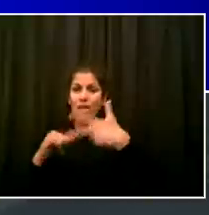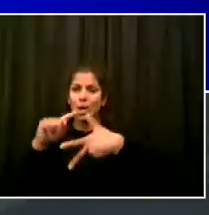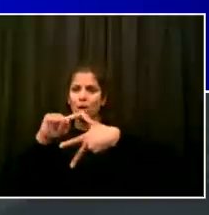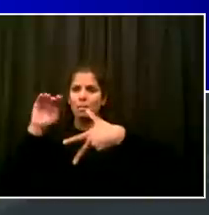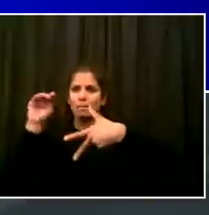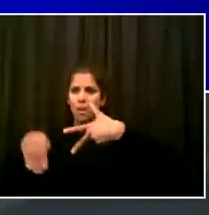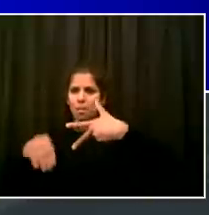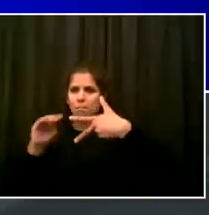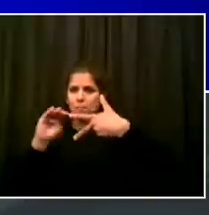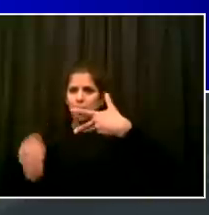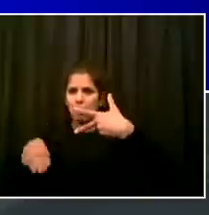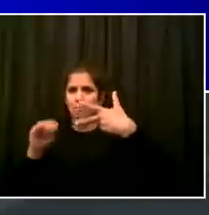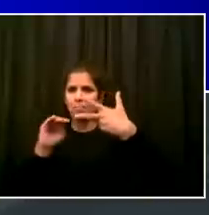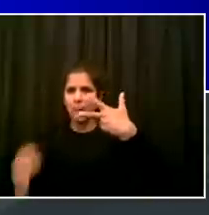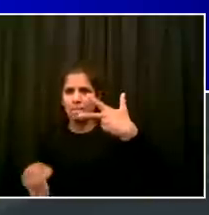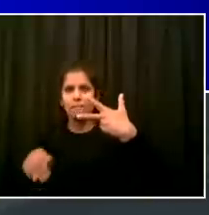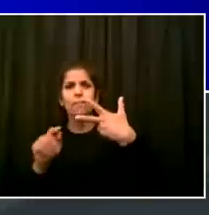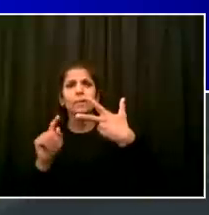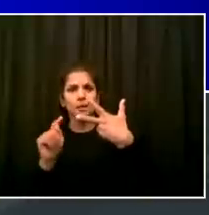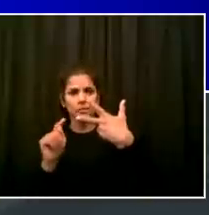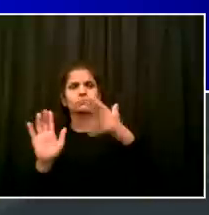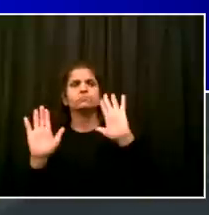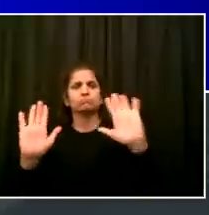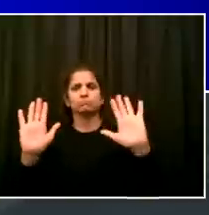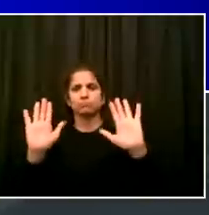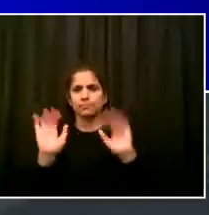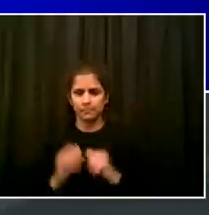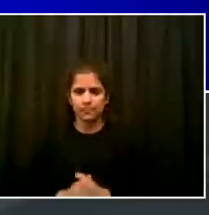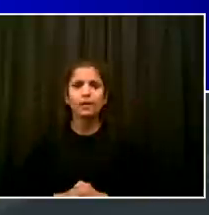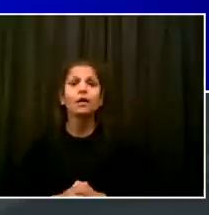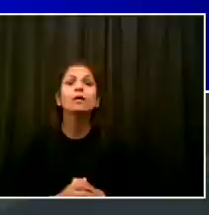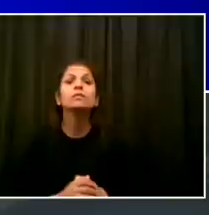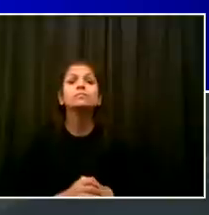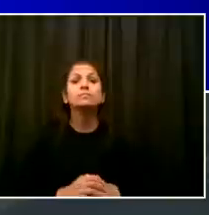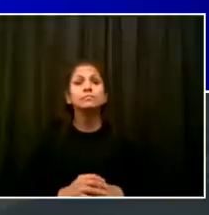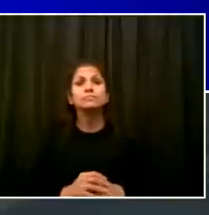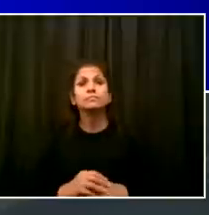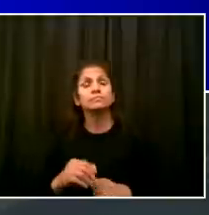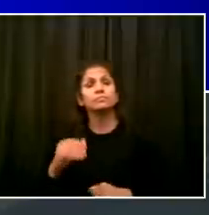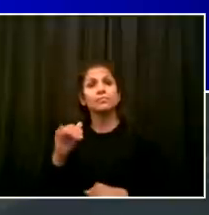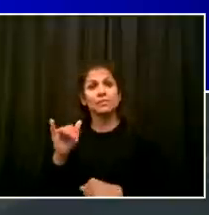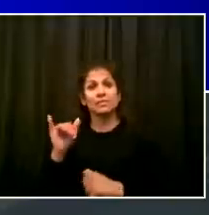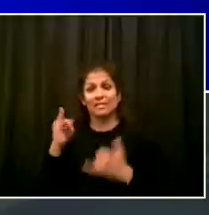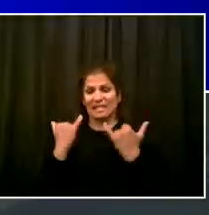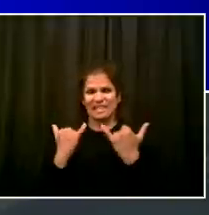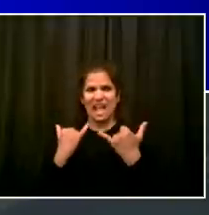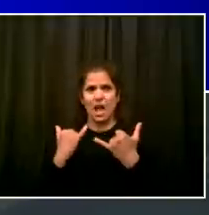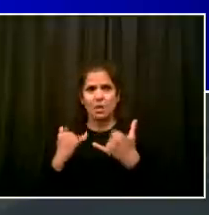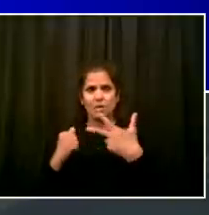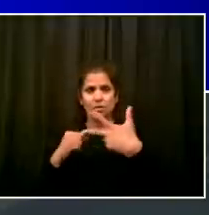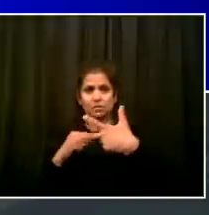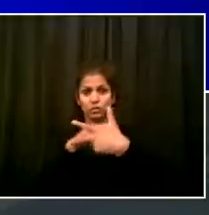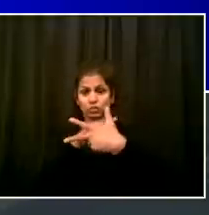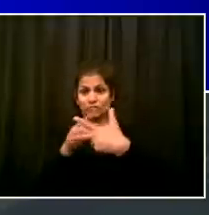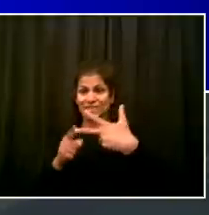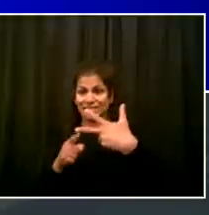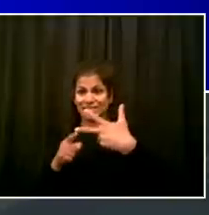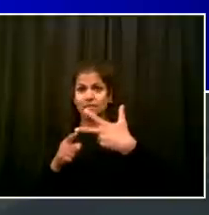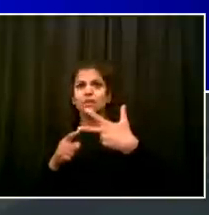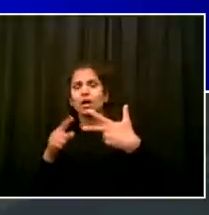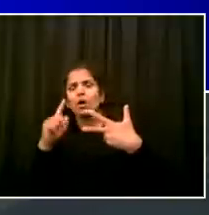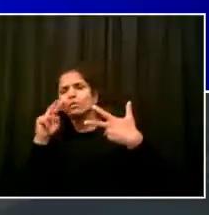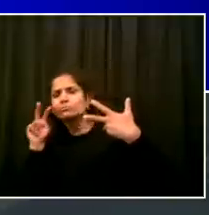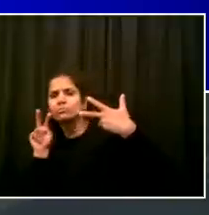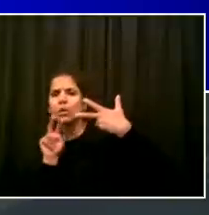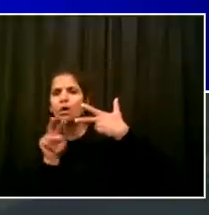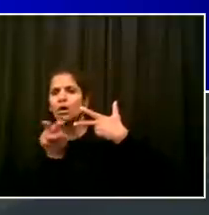lines. But we want to get there, stay there, 10 days to 14 days, and keep staying there. So let's talk about